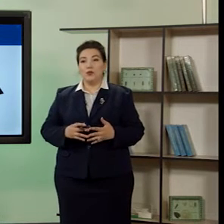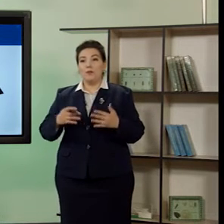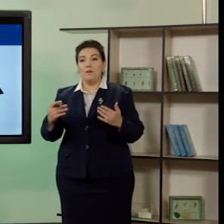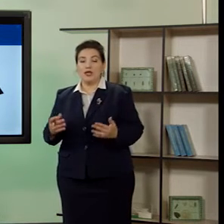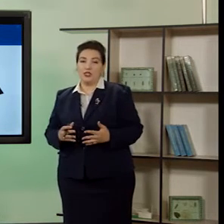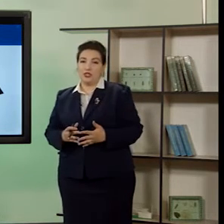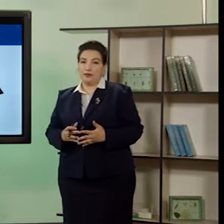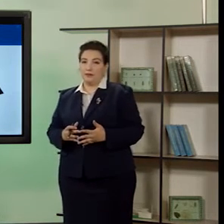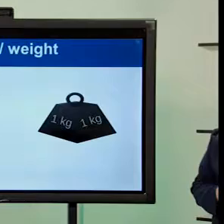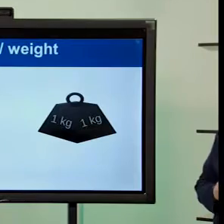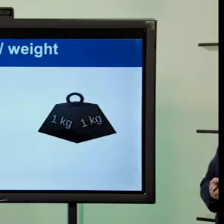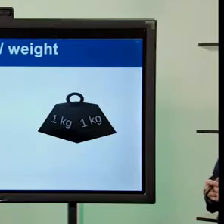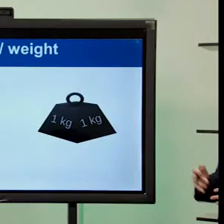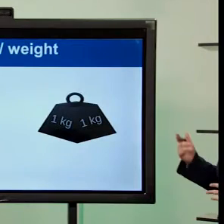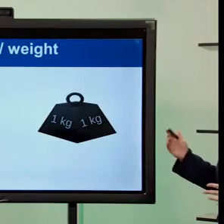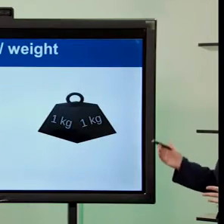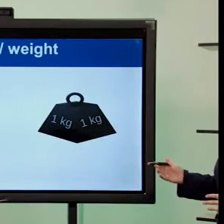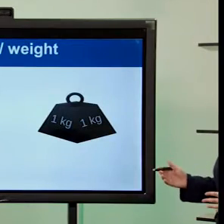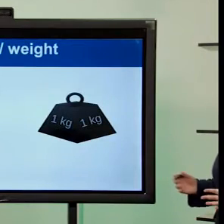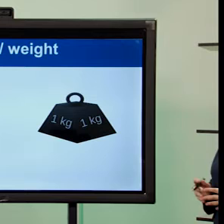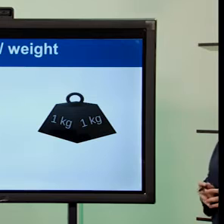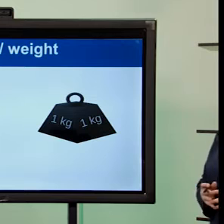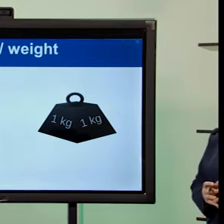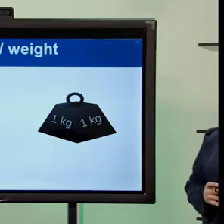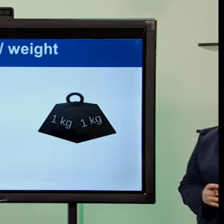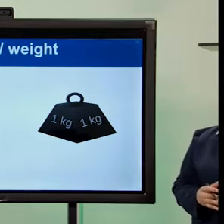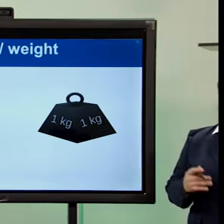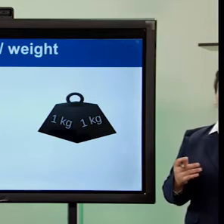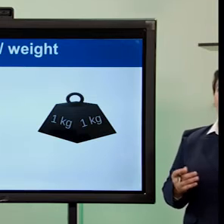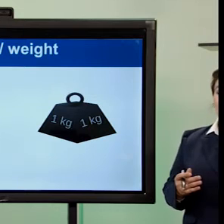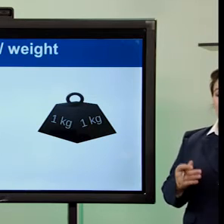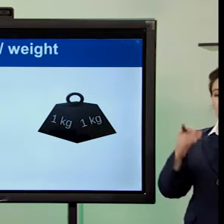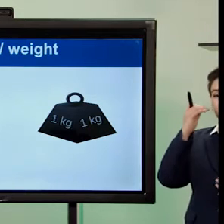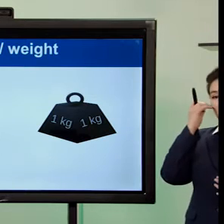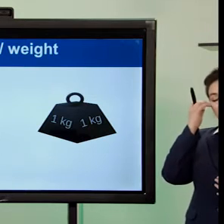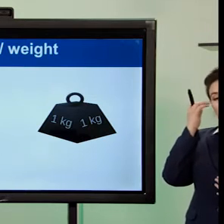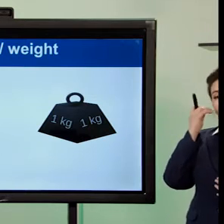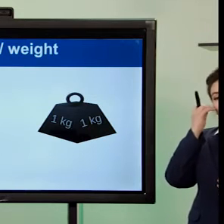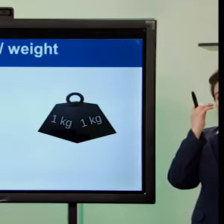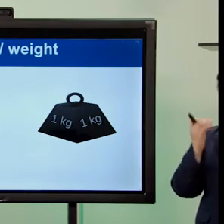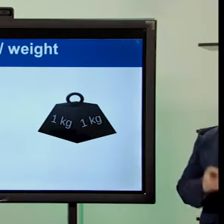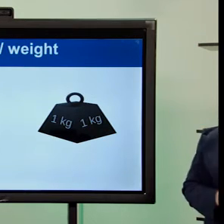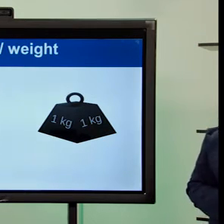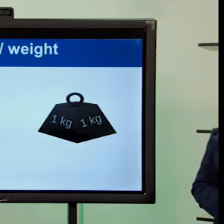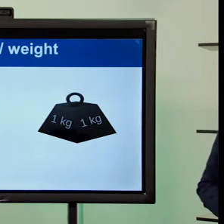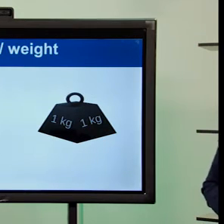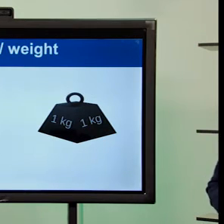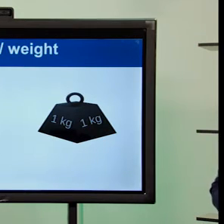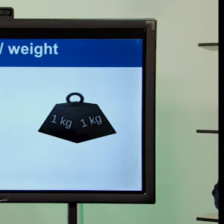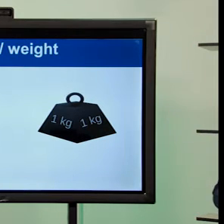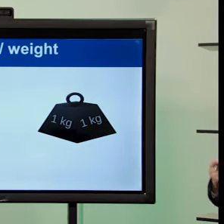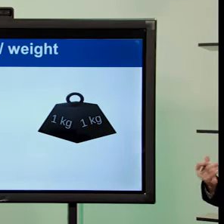to measure means to weigh. And what about weight? So,